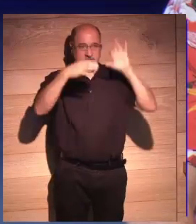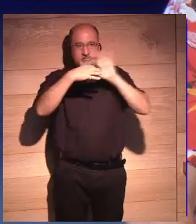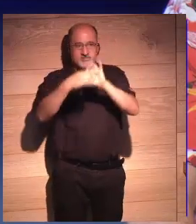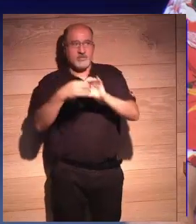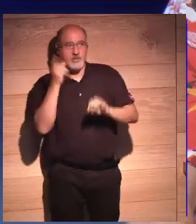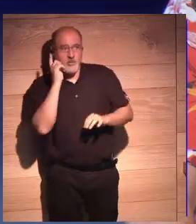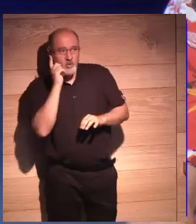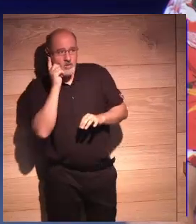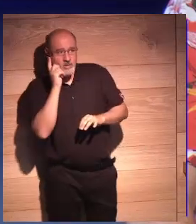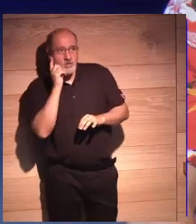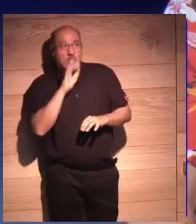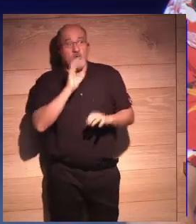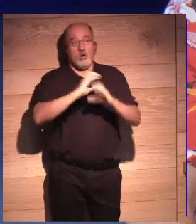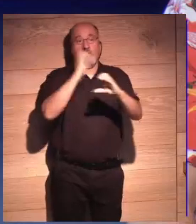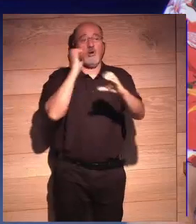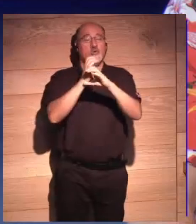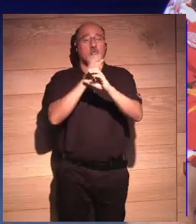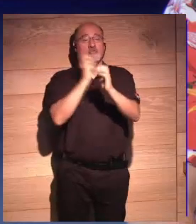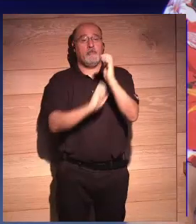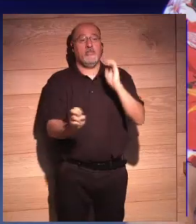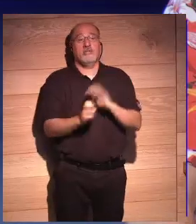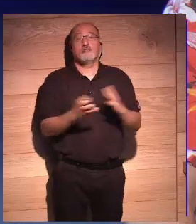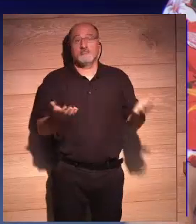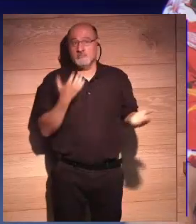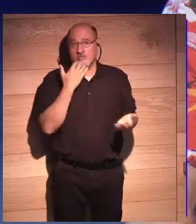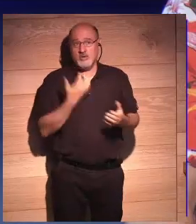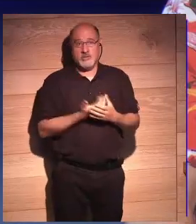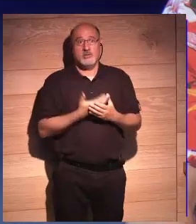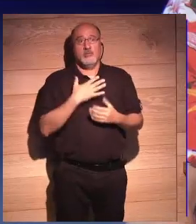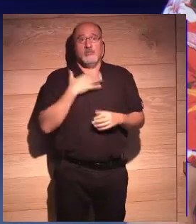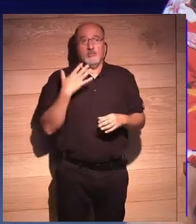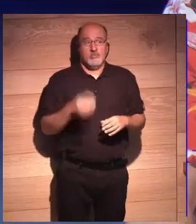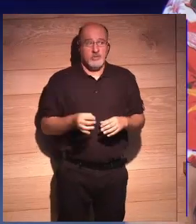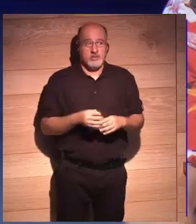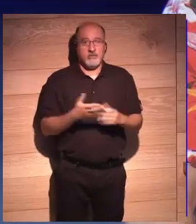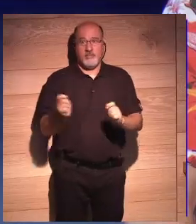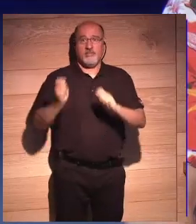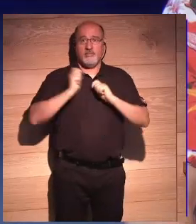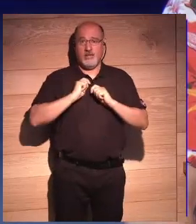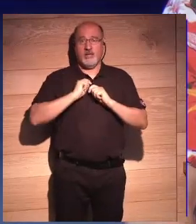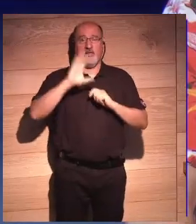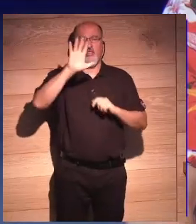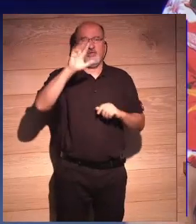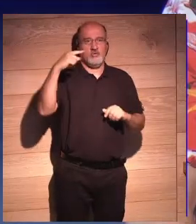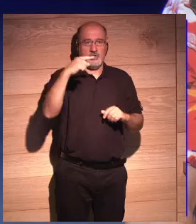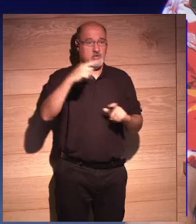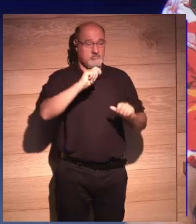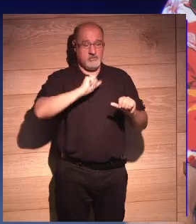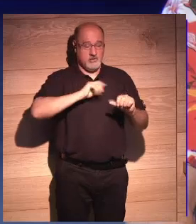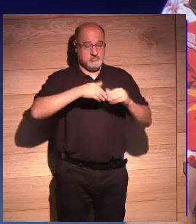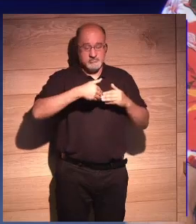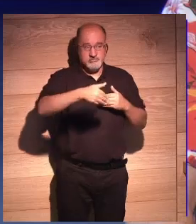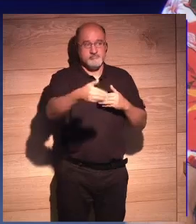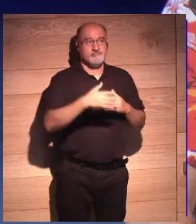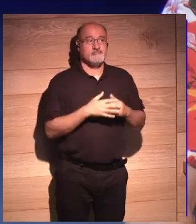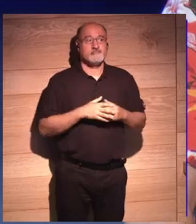mobile phone or to a VR, Google's or anywhere. That's one of the things that